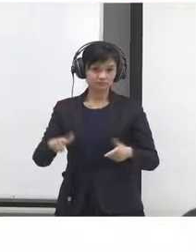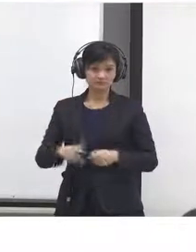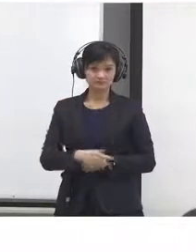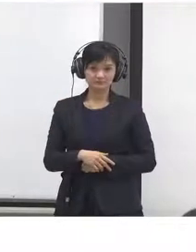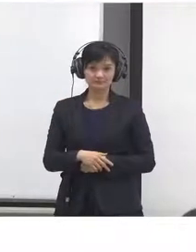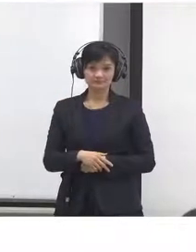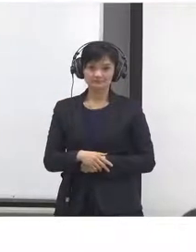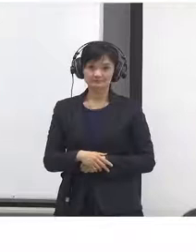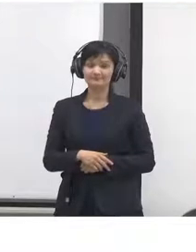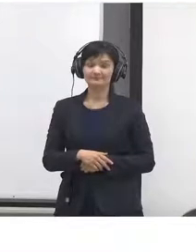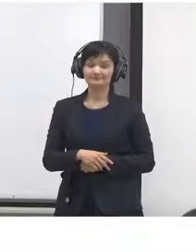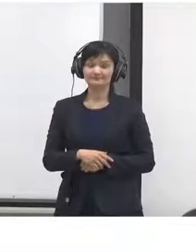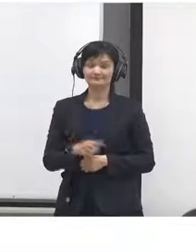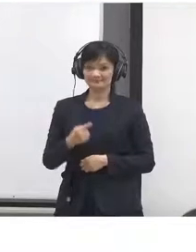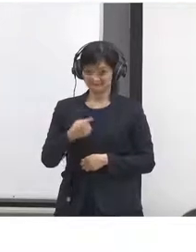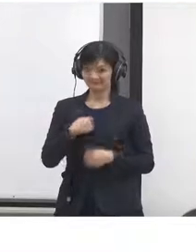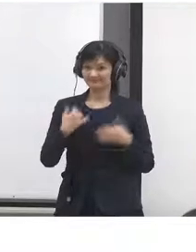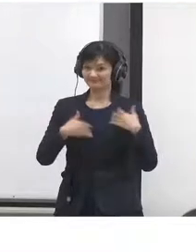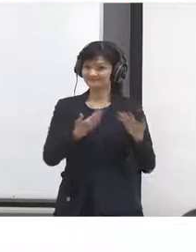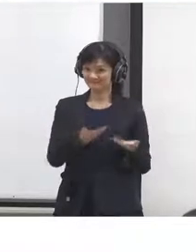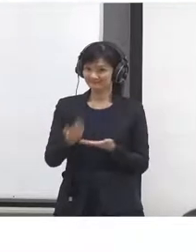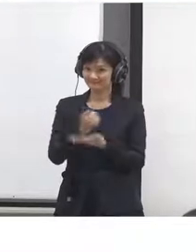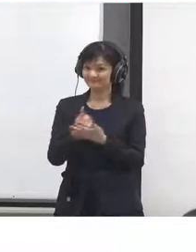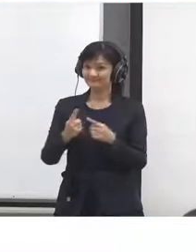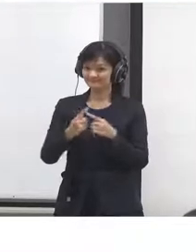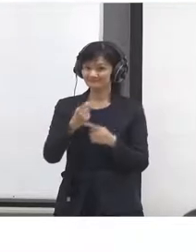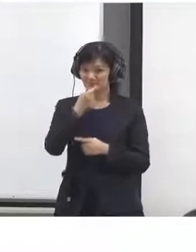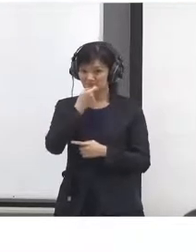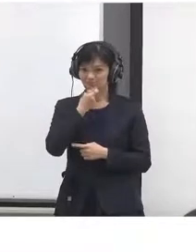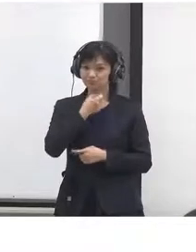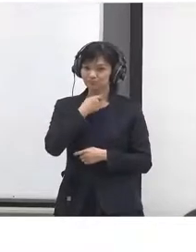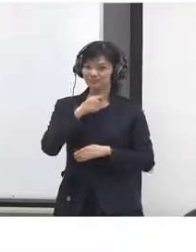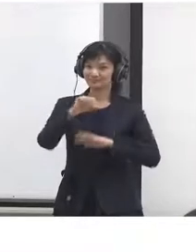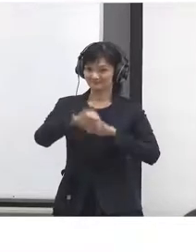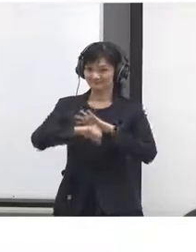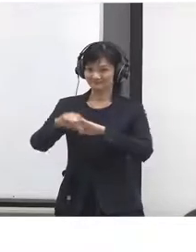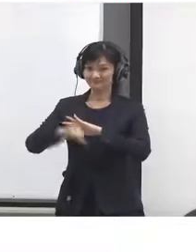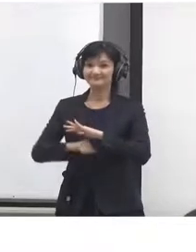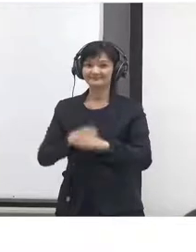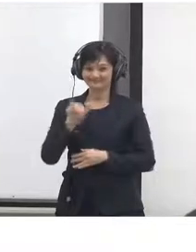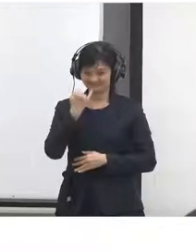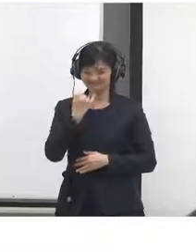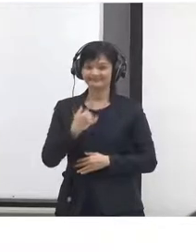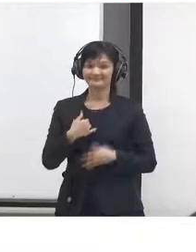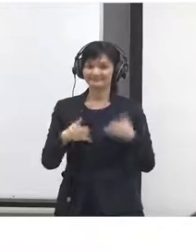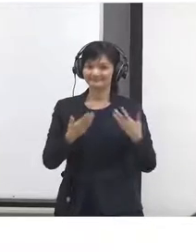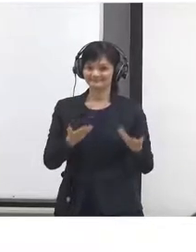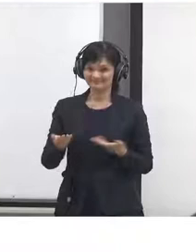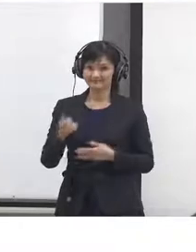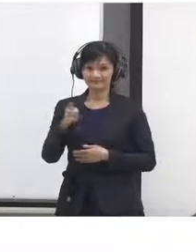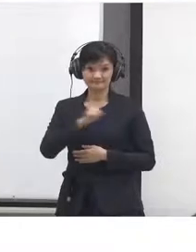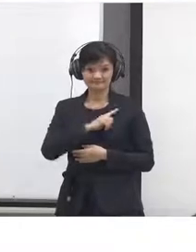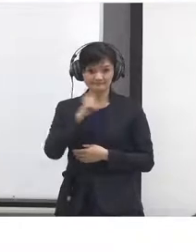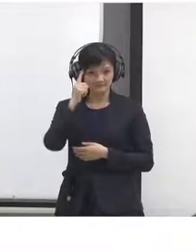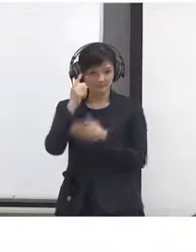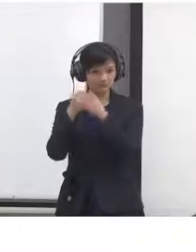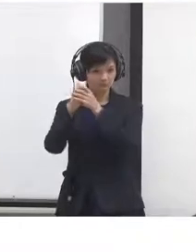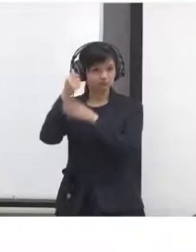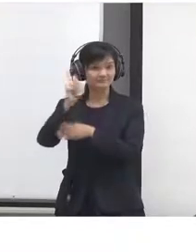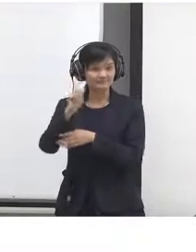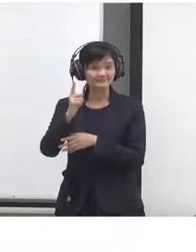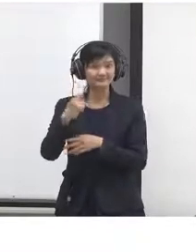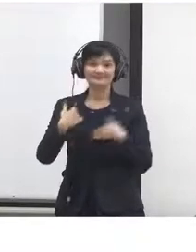everyone. Yeah, to join. Yeah. So you can always provide your opinions and your thoughts and